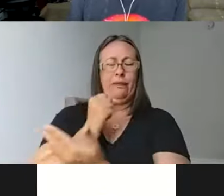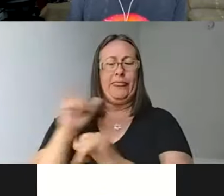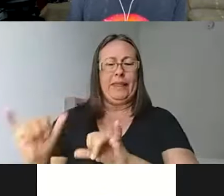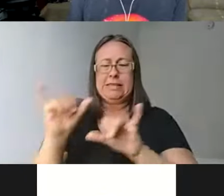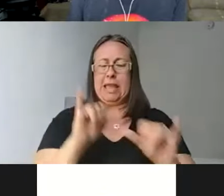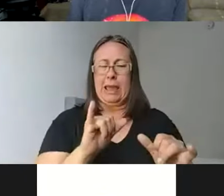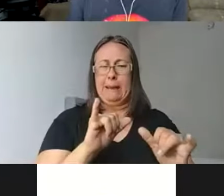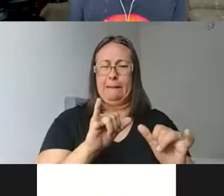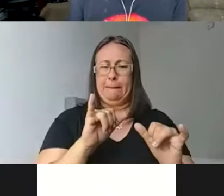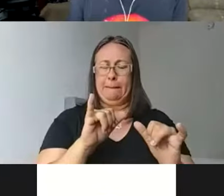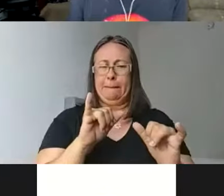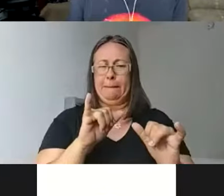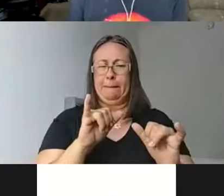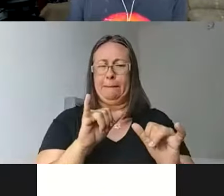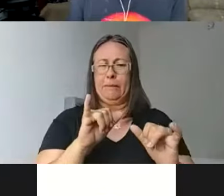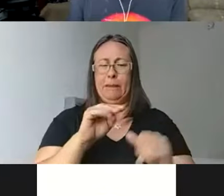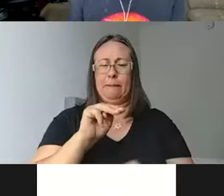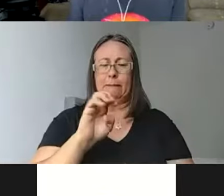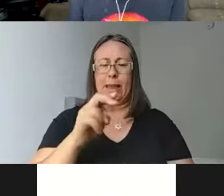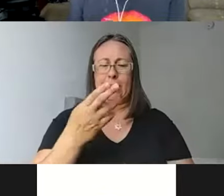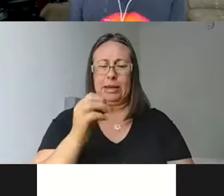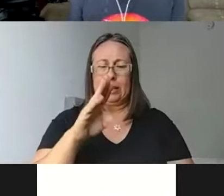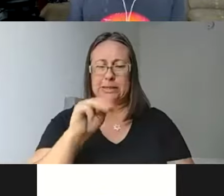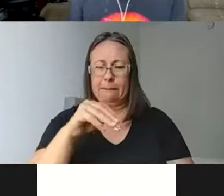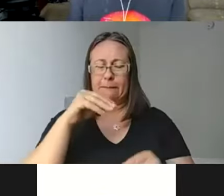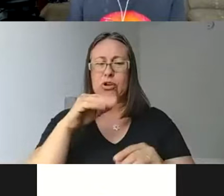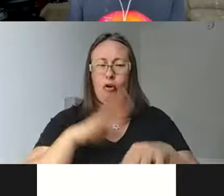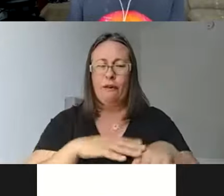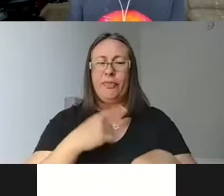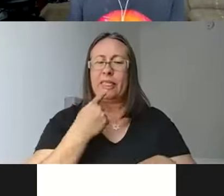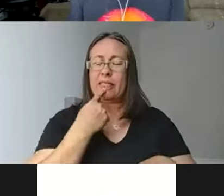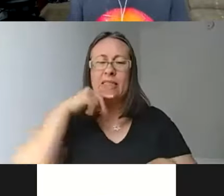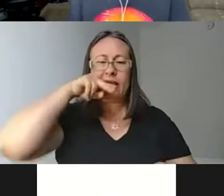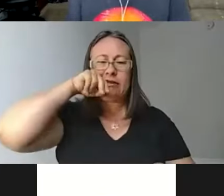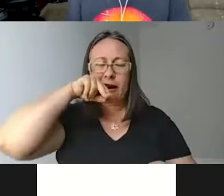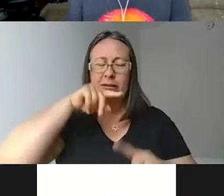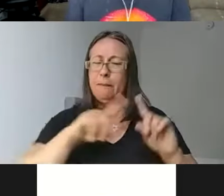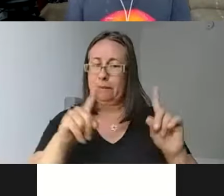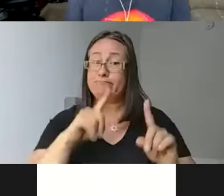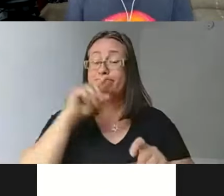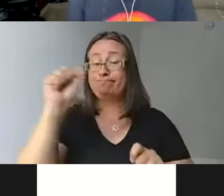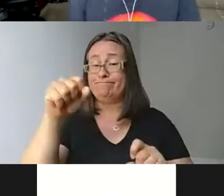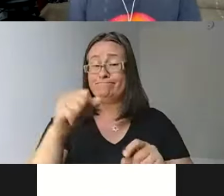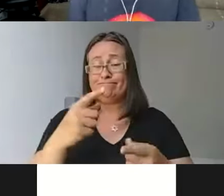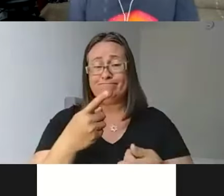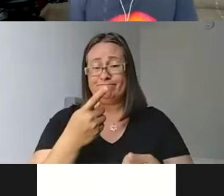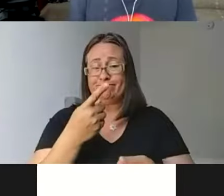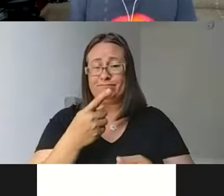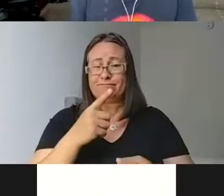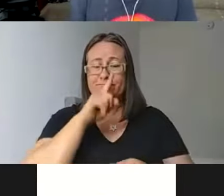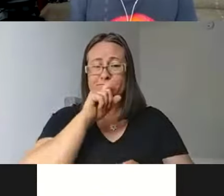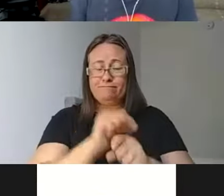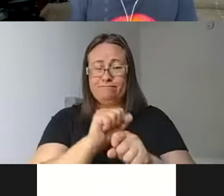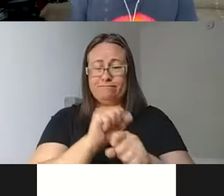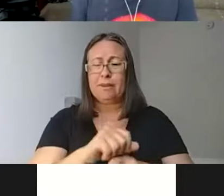as making, you know, taste buds on the tongue, but it is. And I think it's always fascinating to see